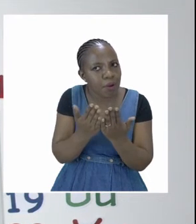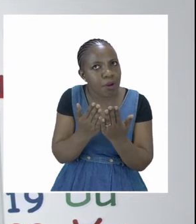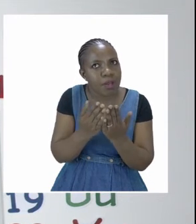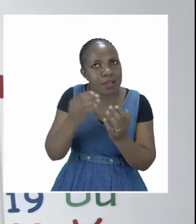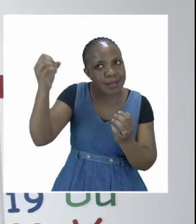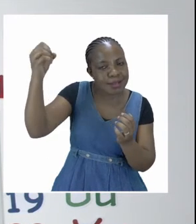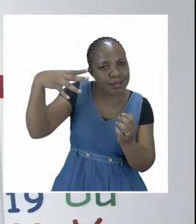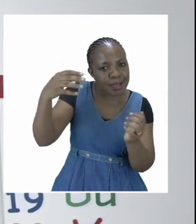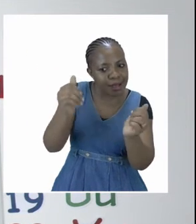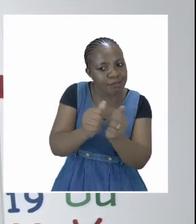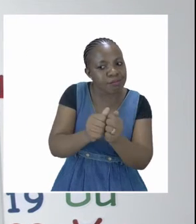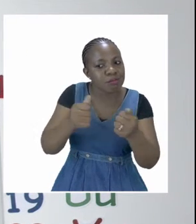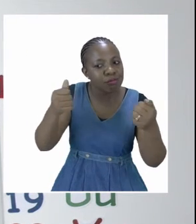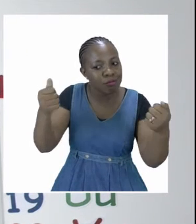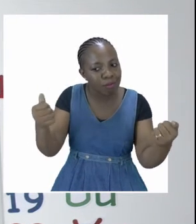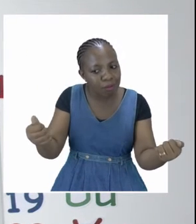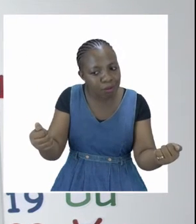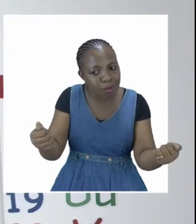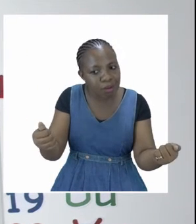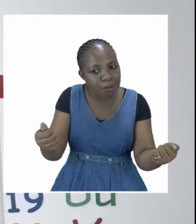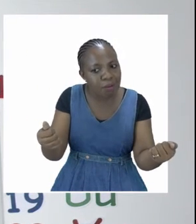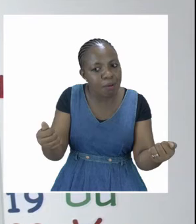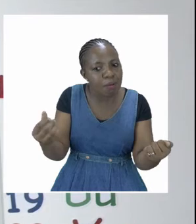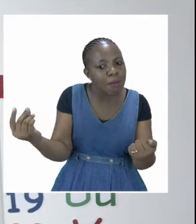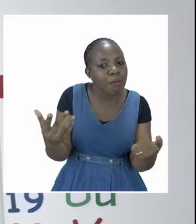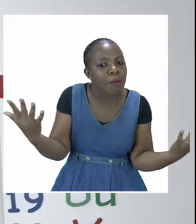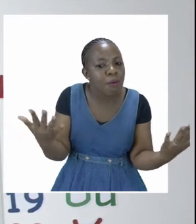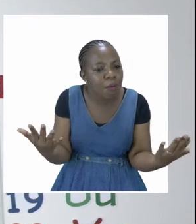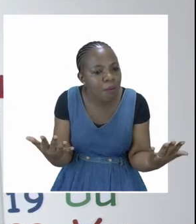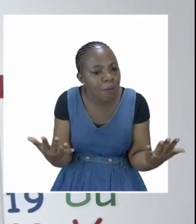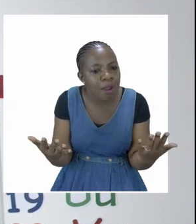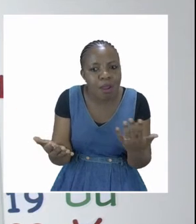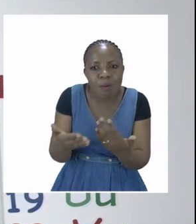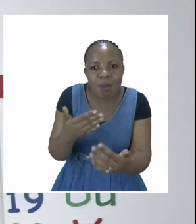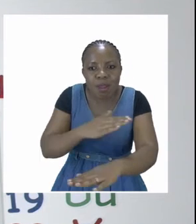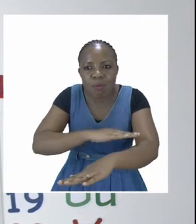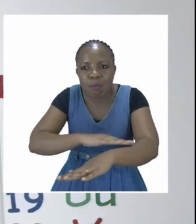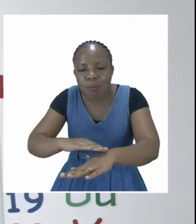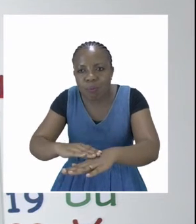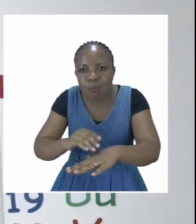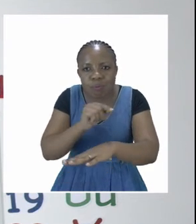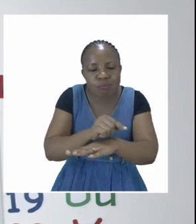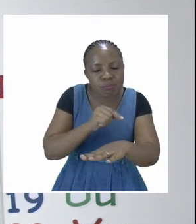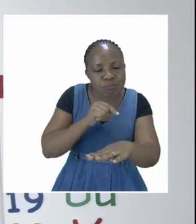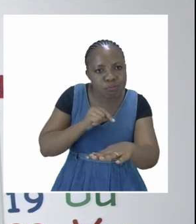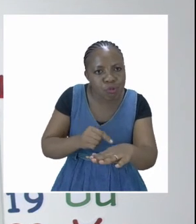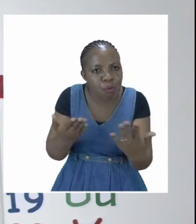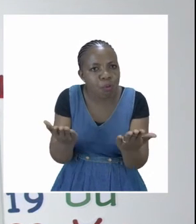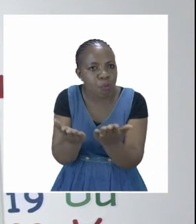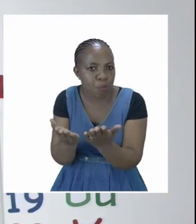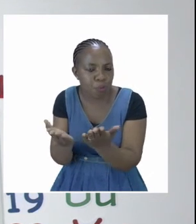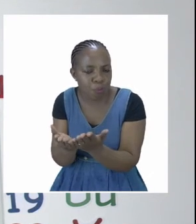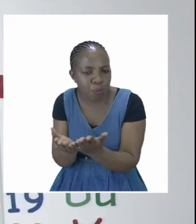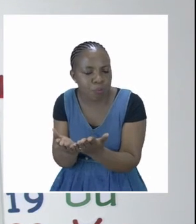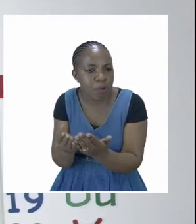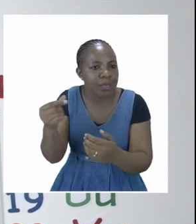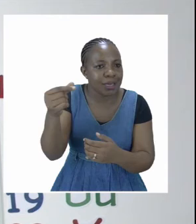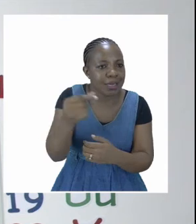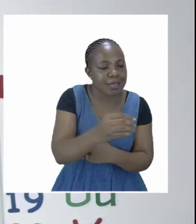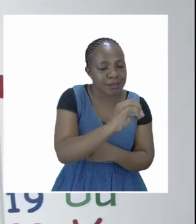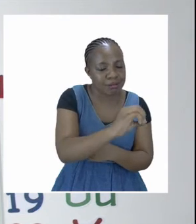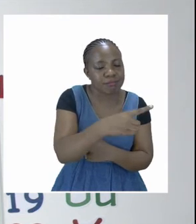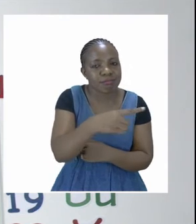is it from us today. So take care of your body. And we need to go. So we will see you again tomorrow.